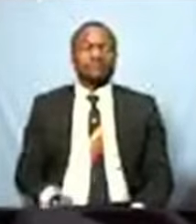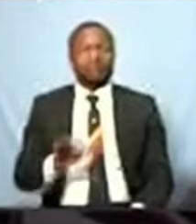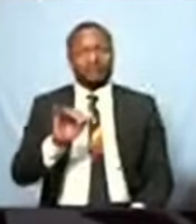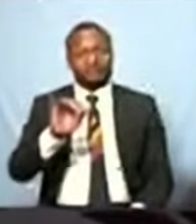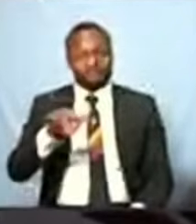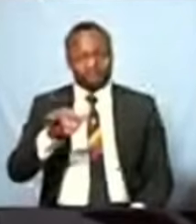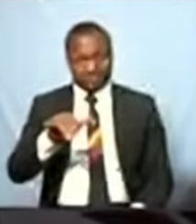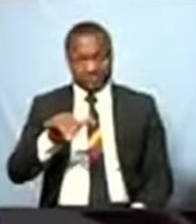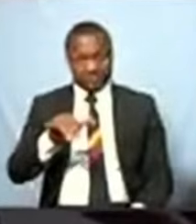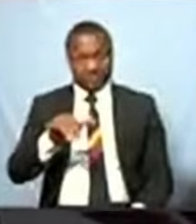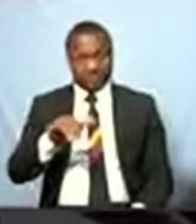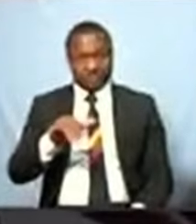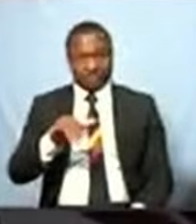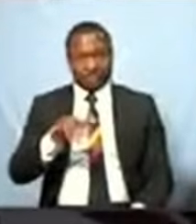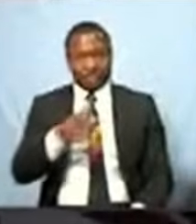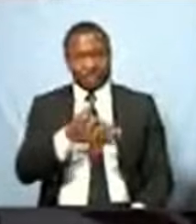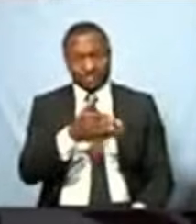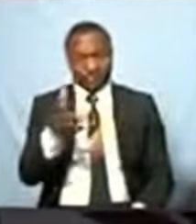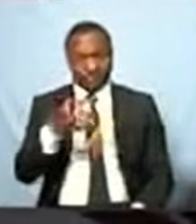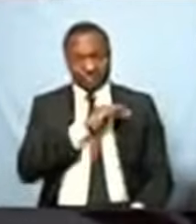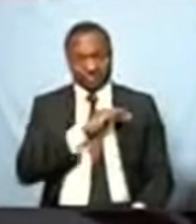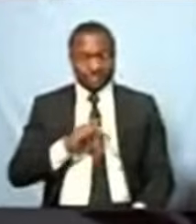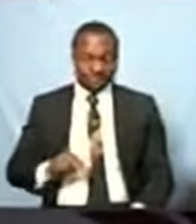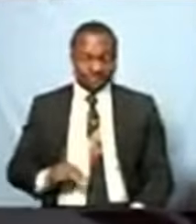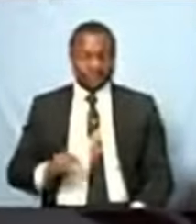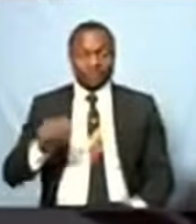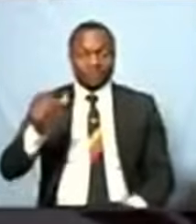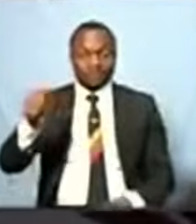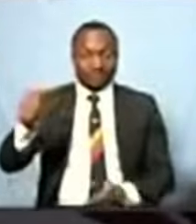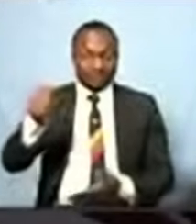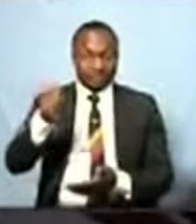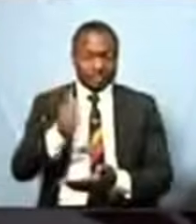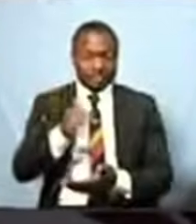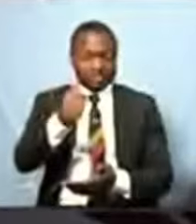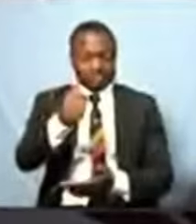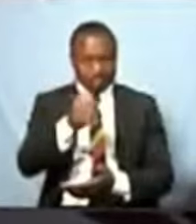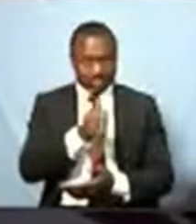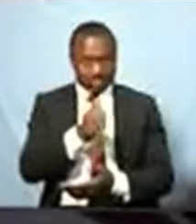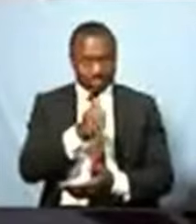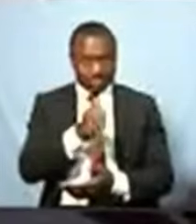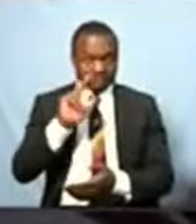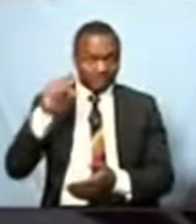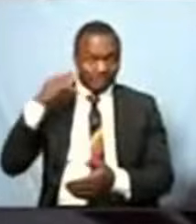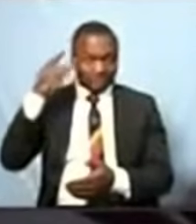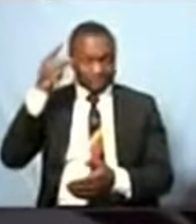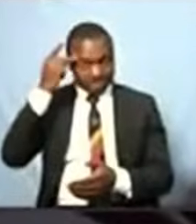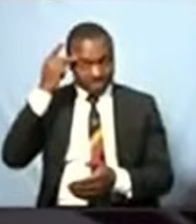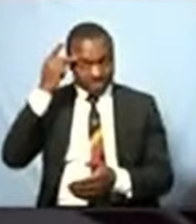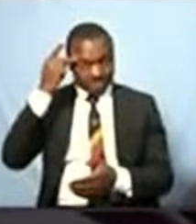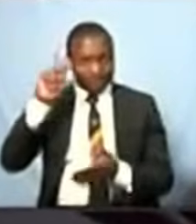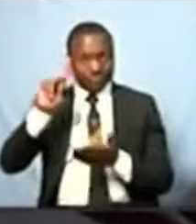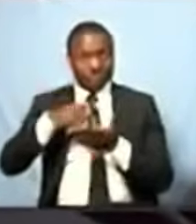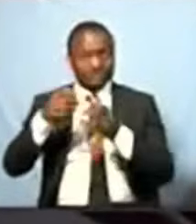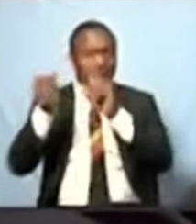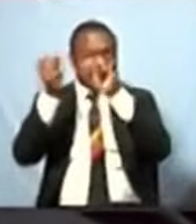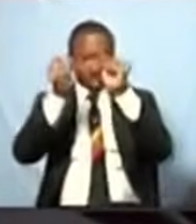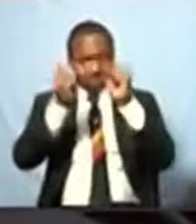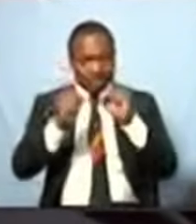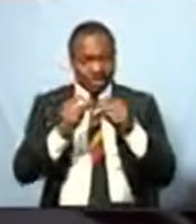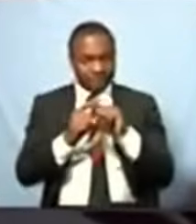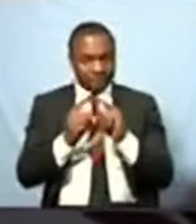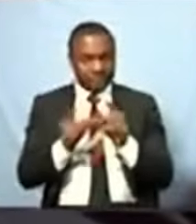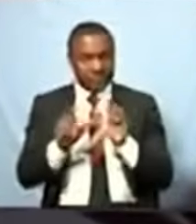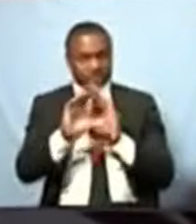yes, these members might be appointed within the rank and file of a political party, but